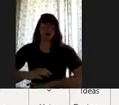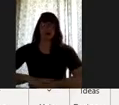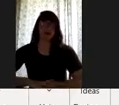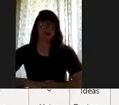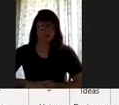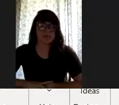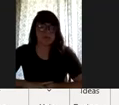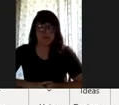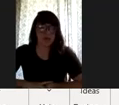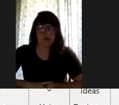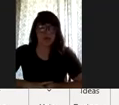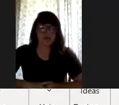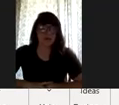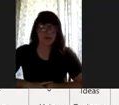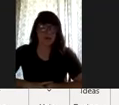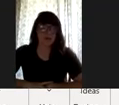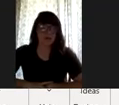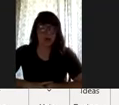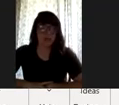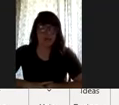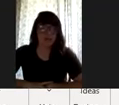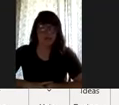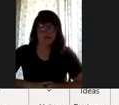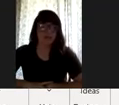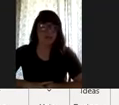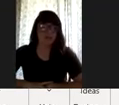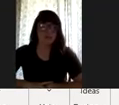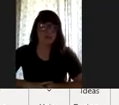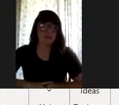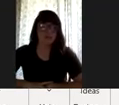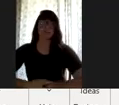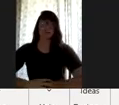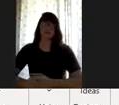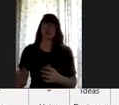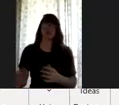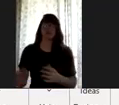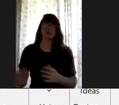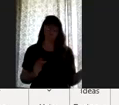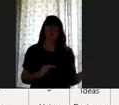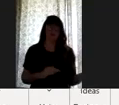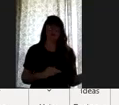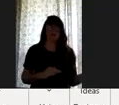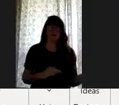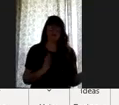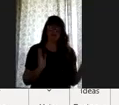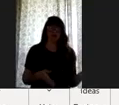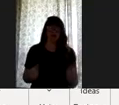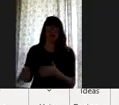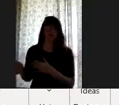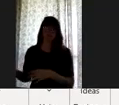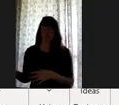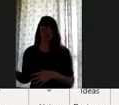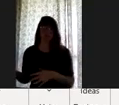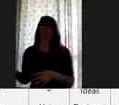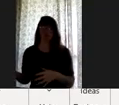Okay, well, under position, you have been saved from the penalty of sin. So this goes back to, in the beginning, whenever I said the past, present,